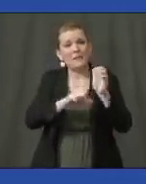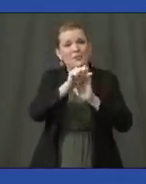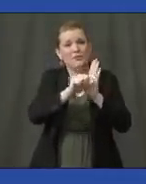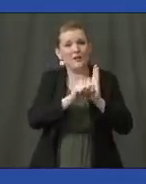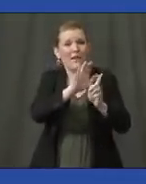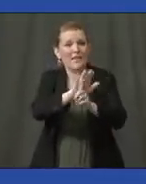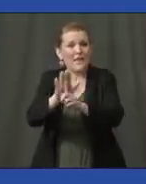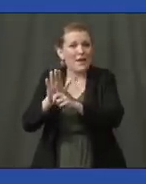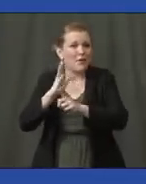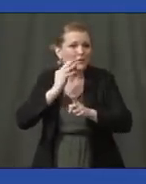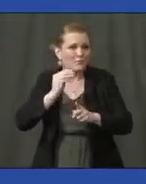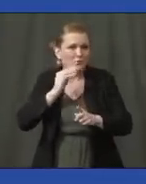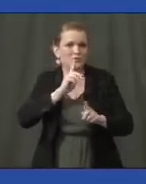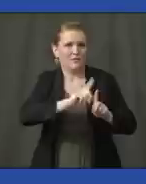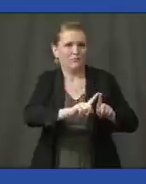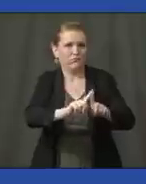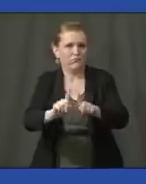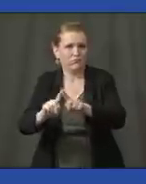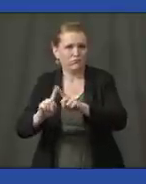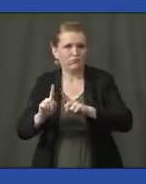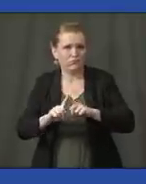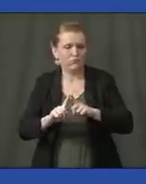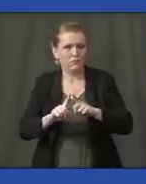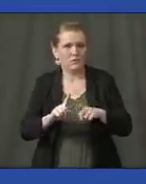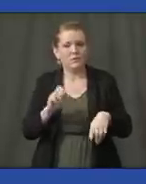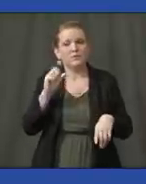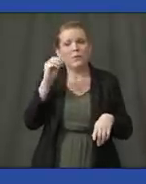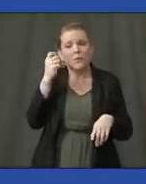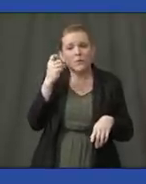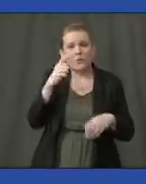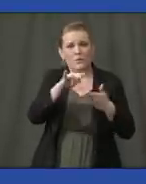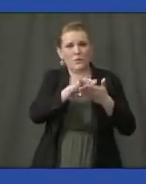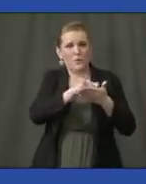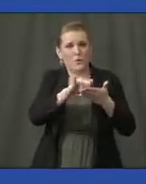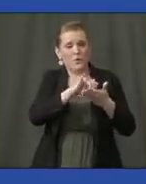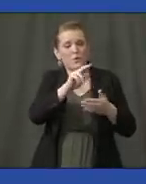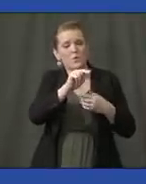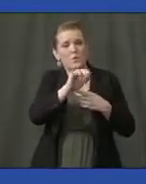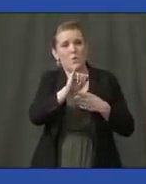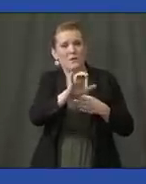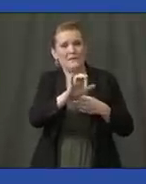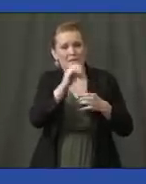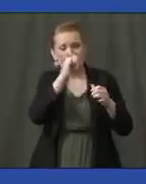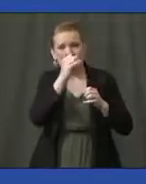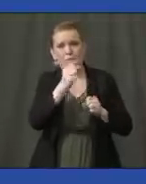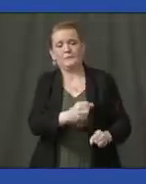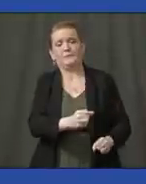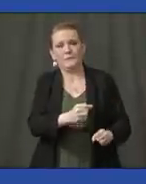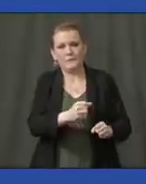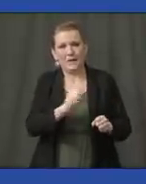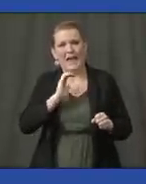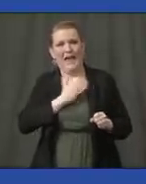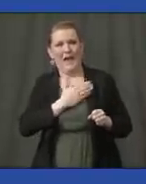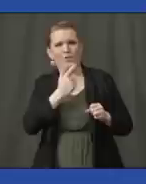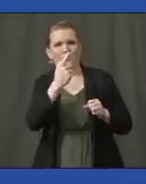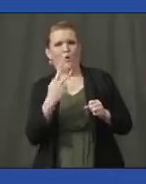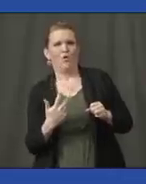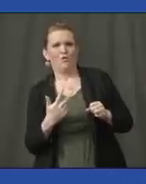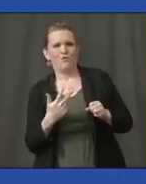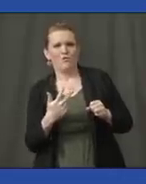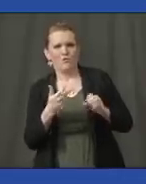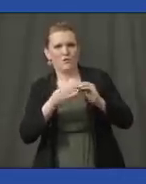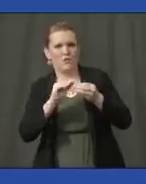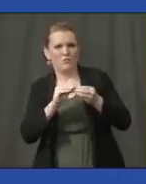statewide infection, is about 1/3 what it is in the New York City area, and about 1/2 of what it is in